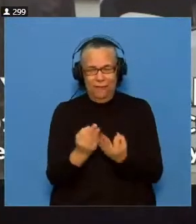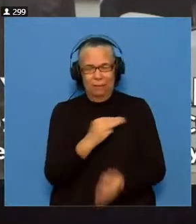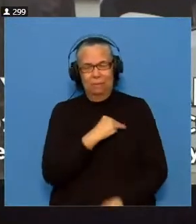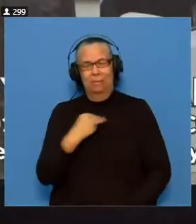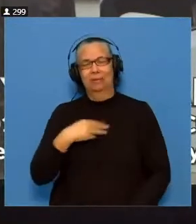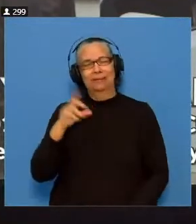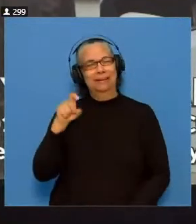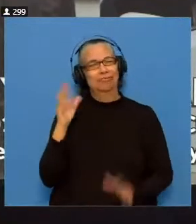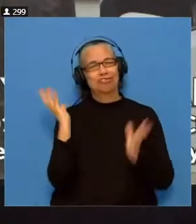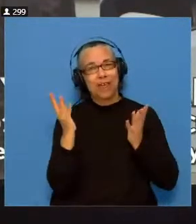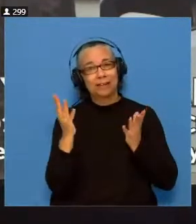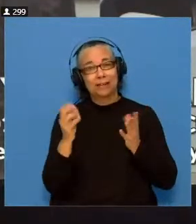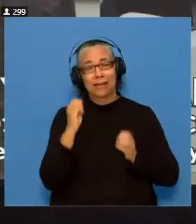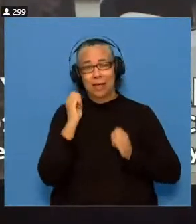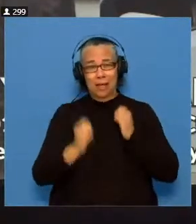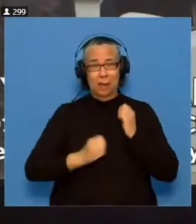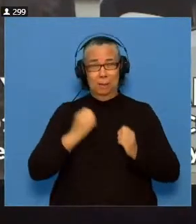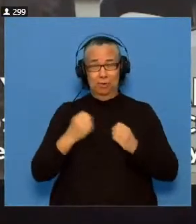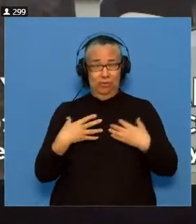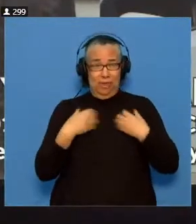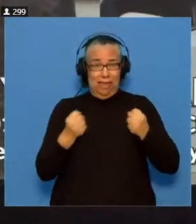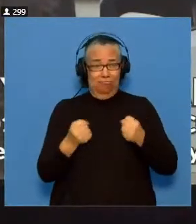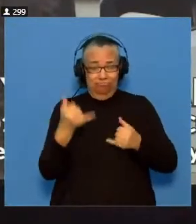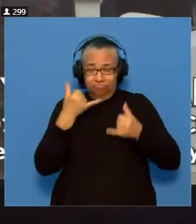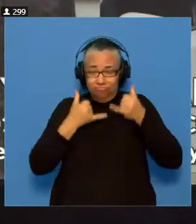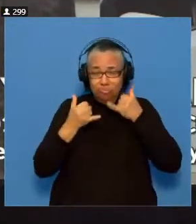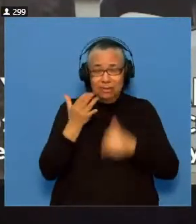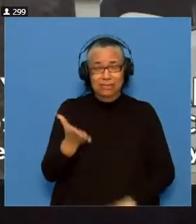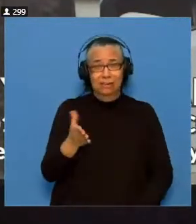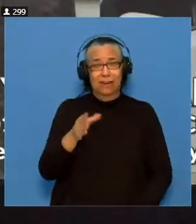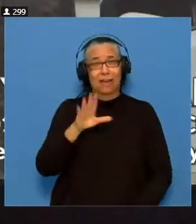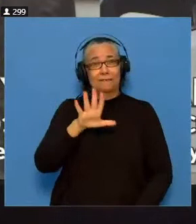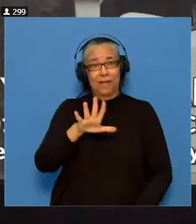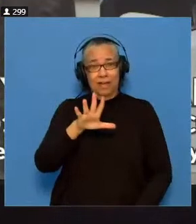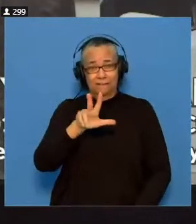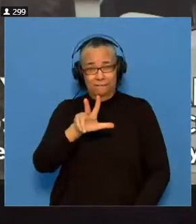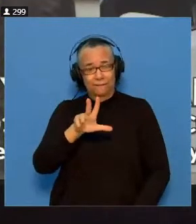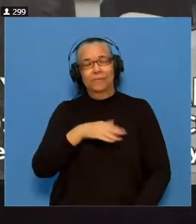Emotional Wellbeing Hotline is there for you. The phone number is